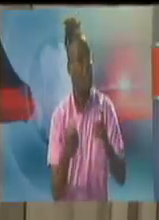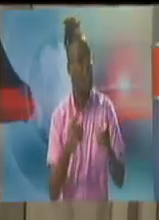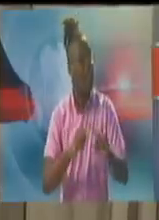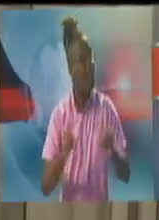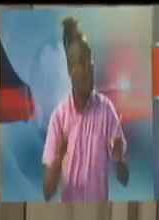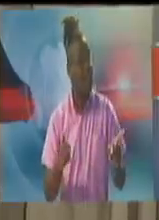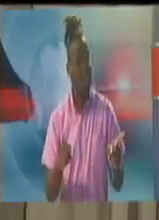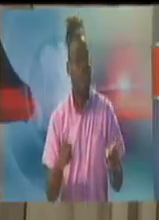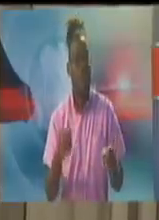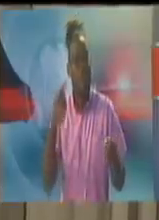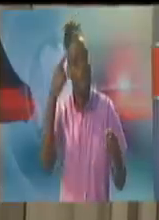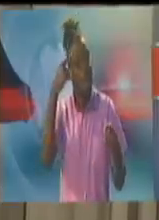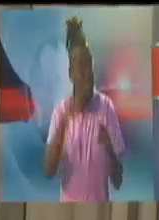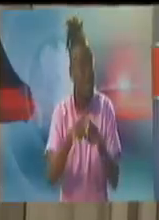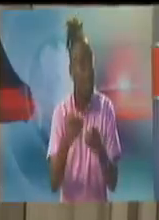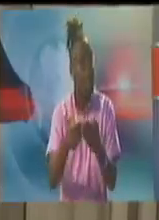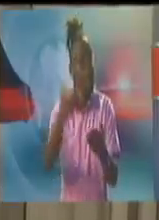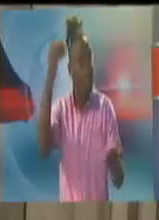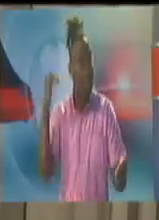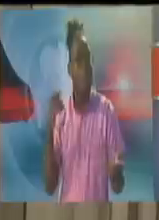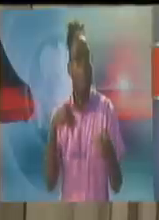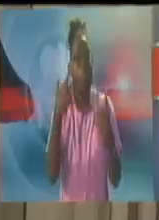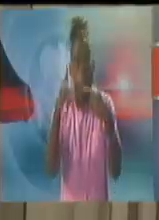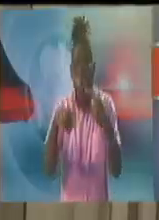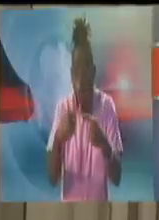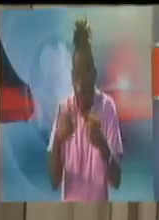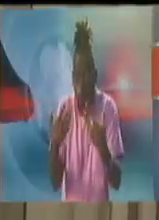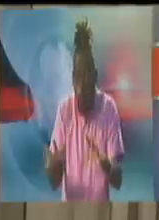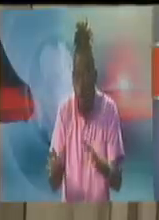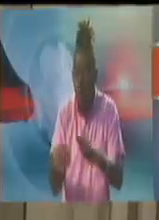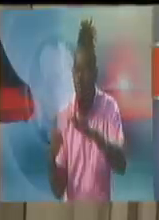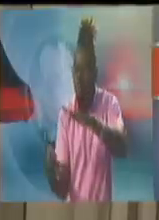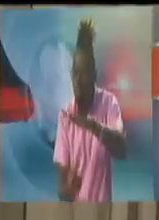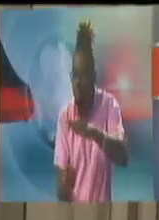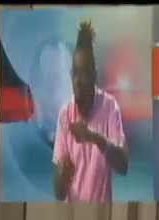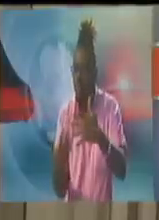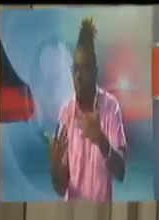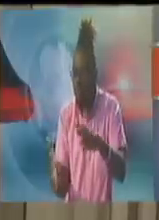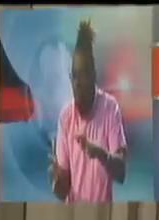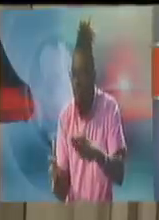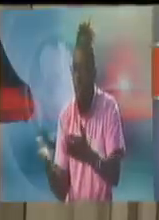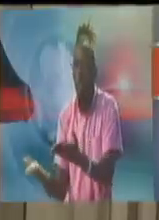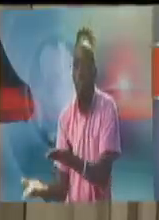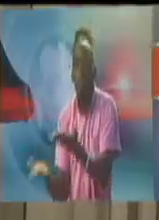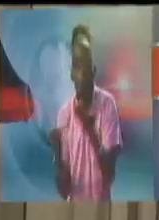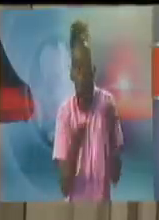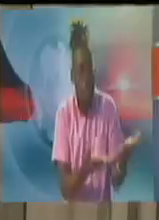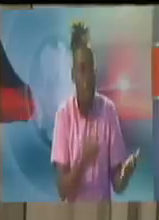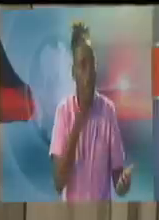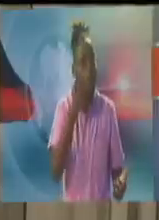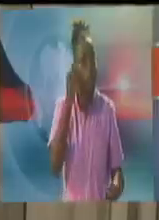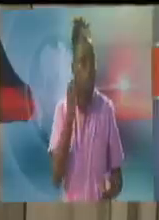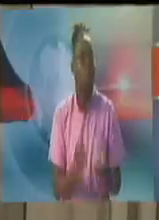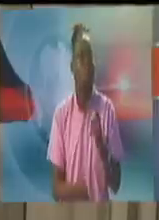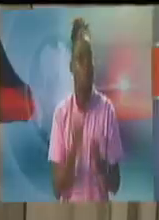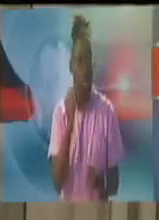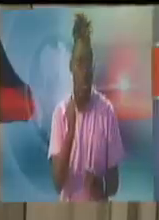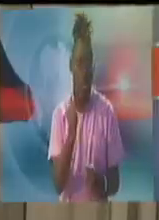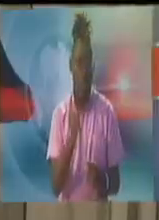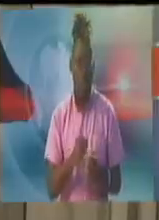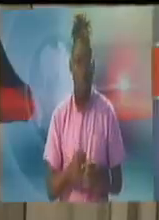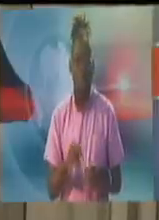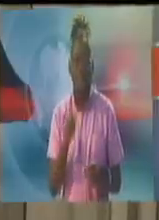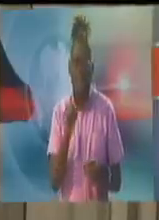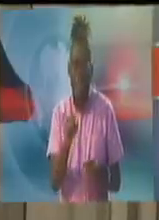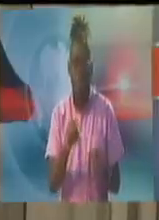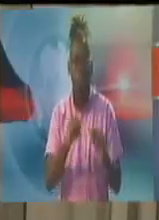was once that quarantine period had ended in Barbados, we'd see about getting them home. That is a very different category to all of the other exemptions that are being looked